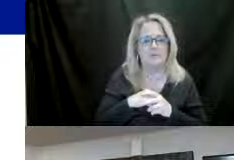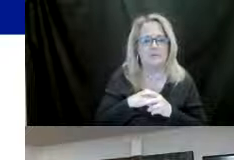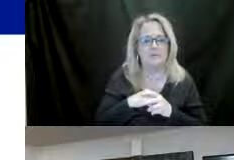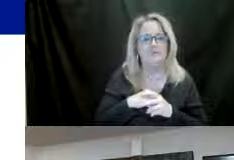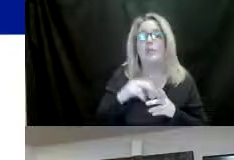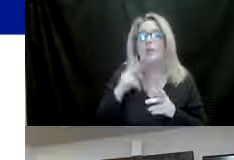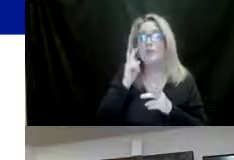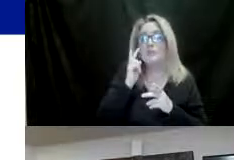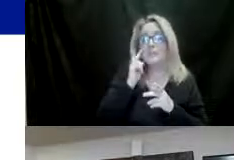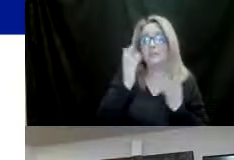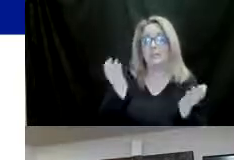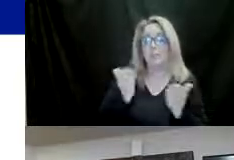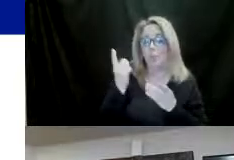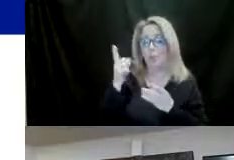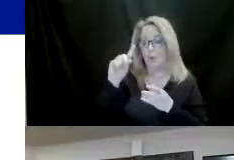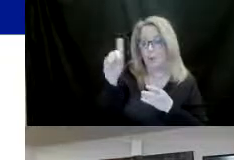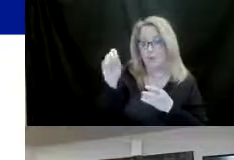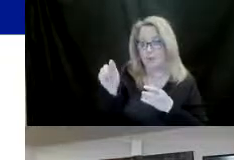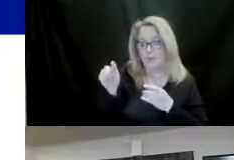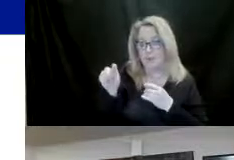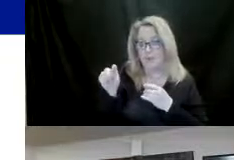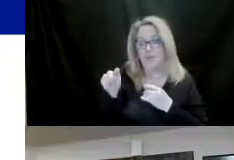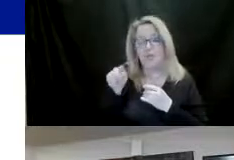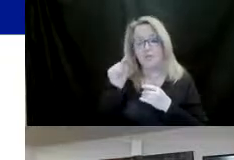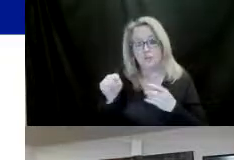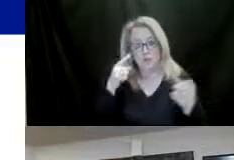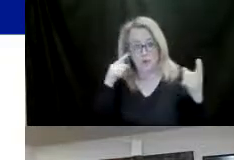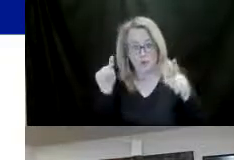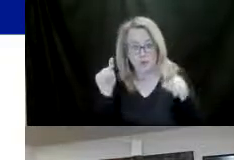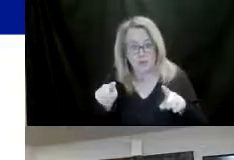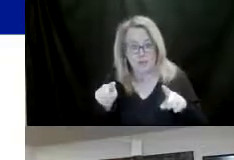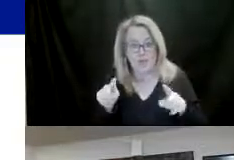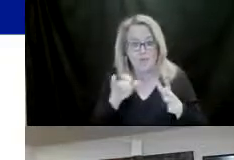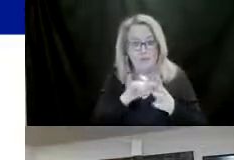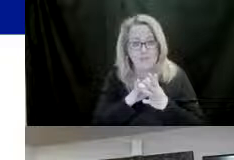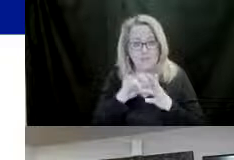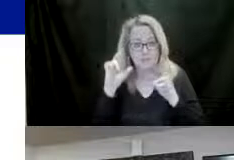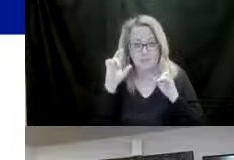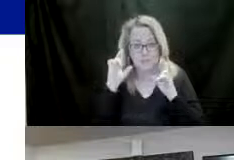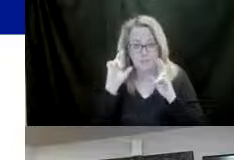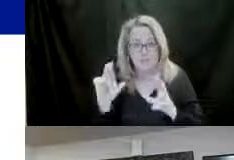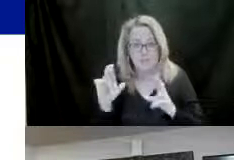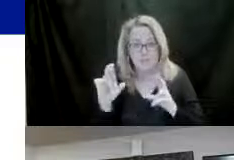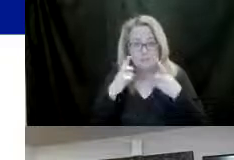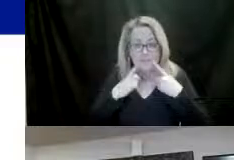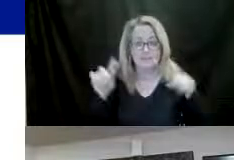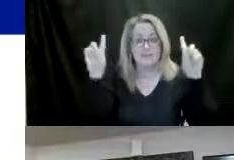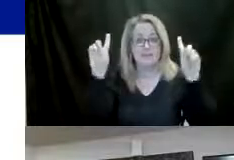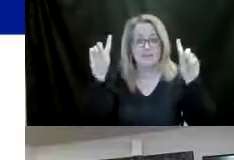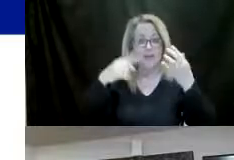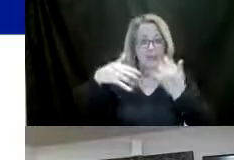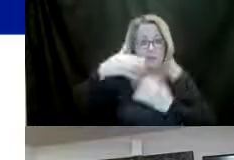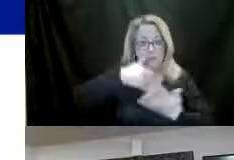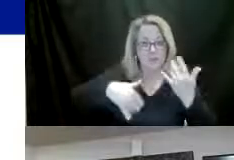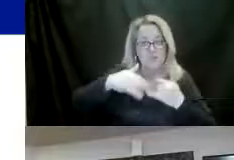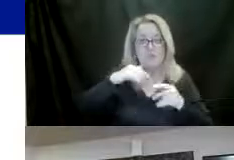This is Kristen. There is Okay. one question. Would you agree that the respectful, effective interactions and the